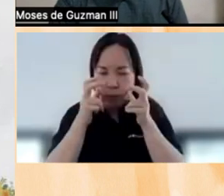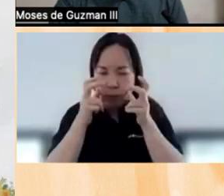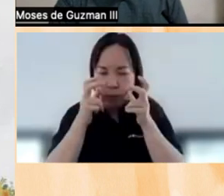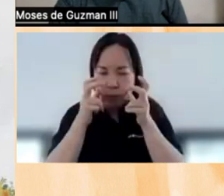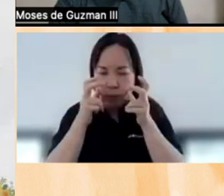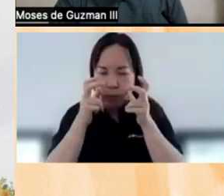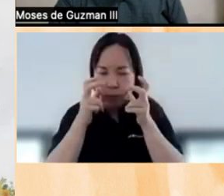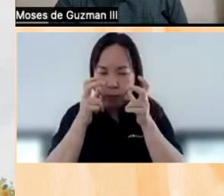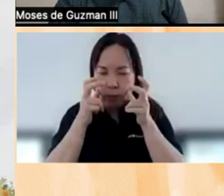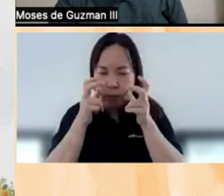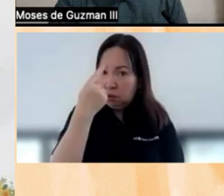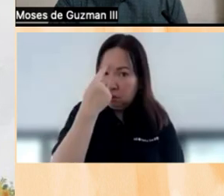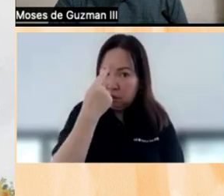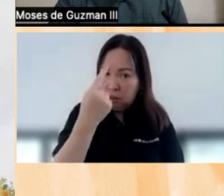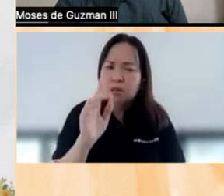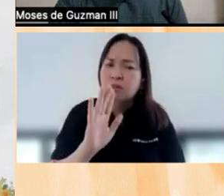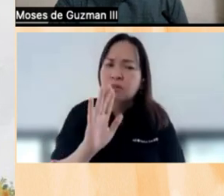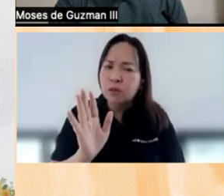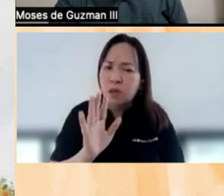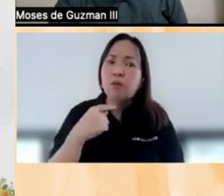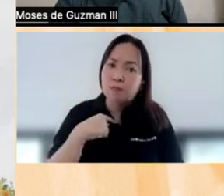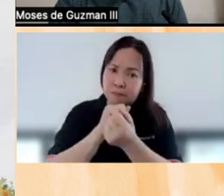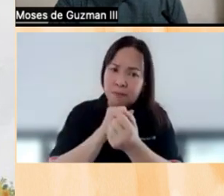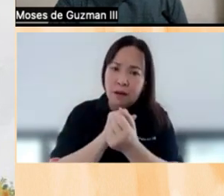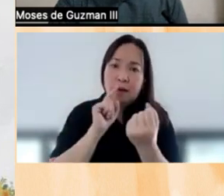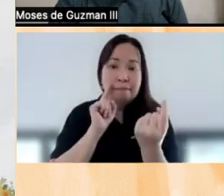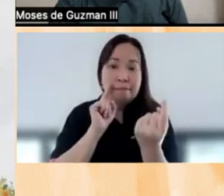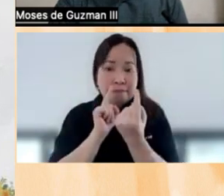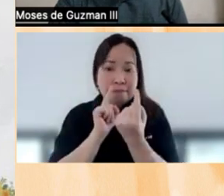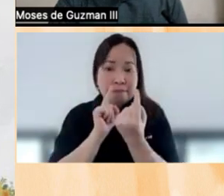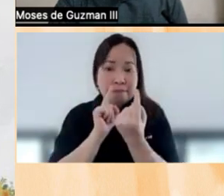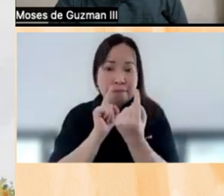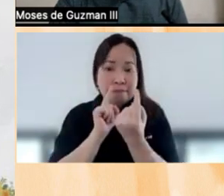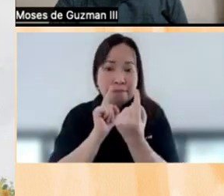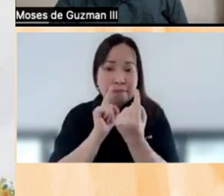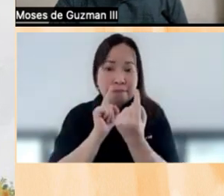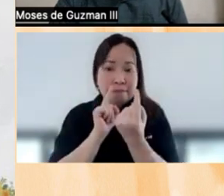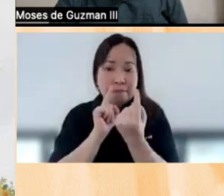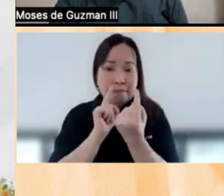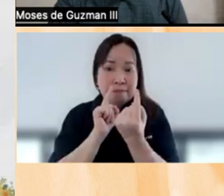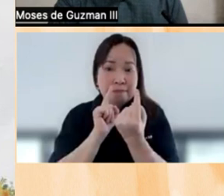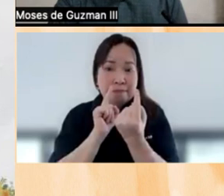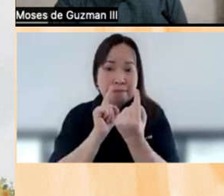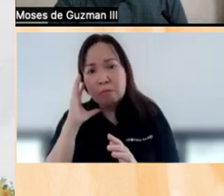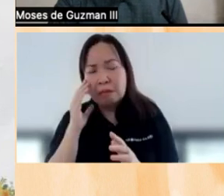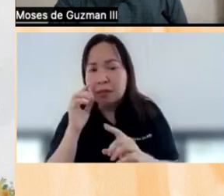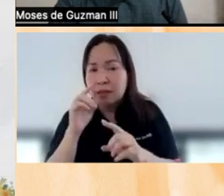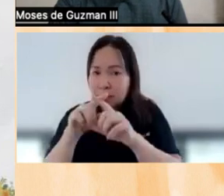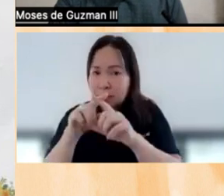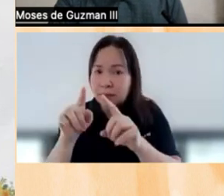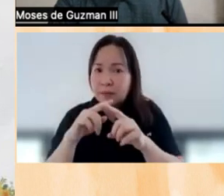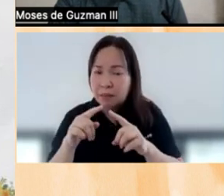family about the suicidal ideation in order to facilitate further management. You may